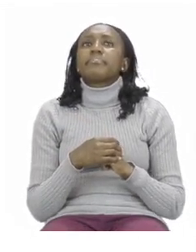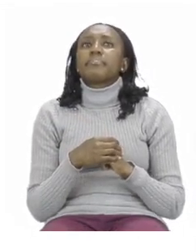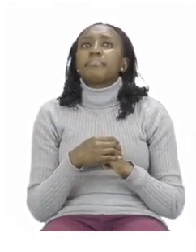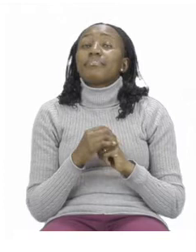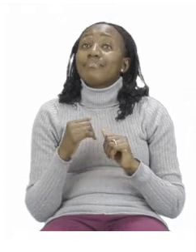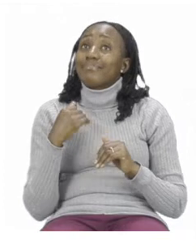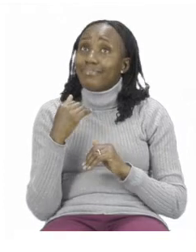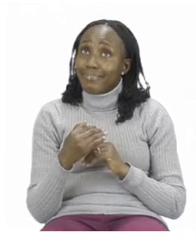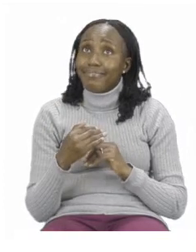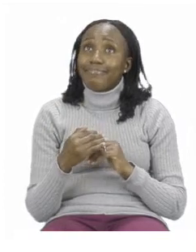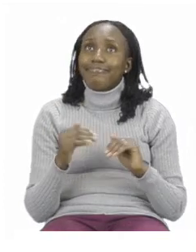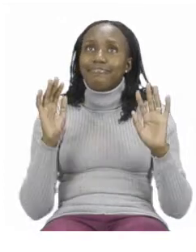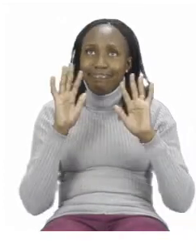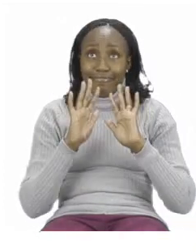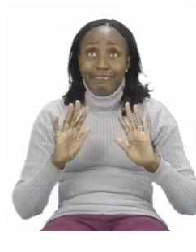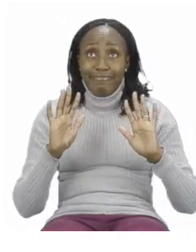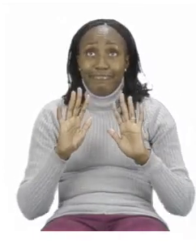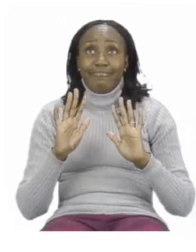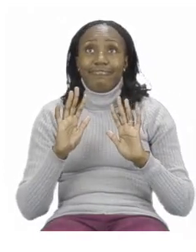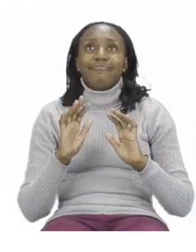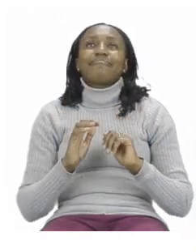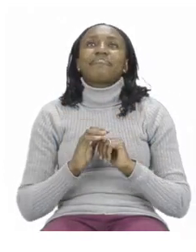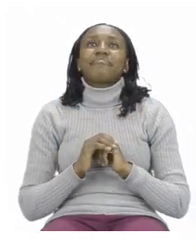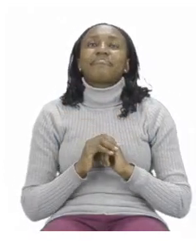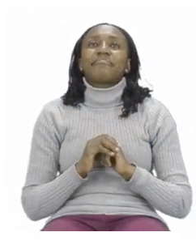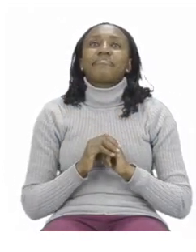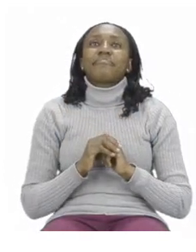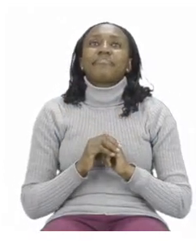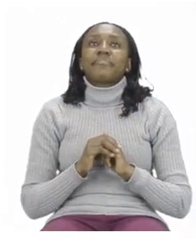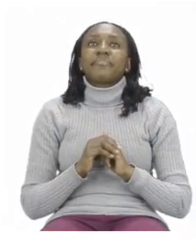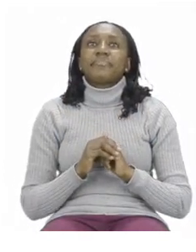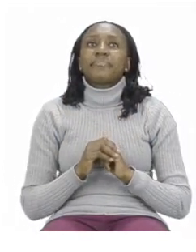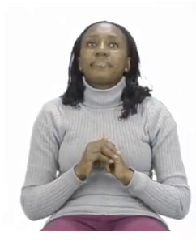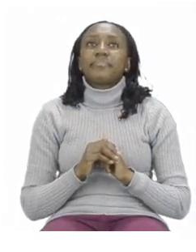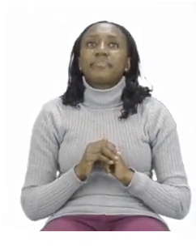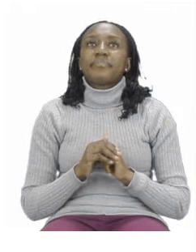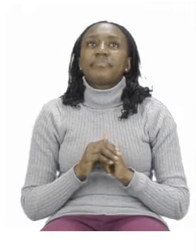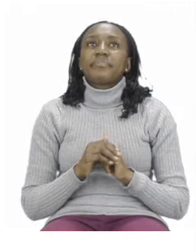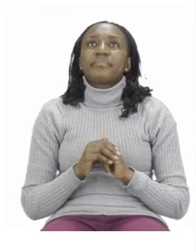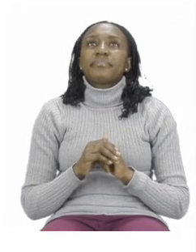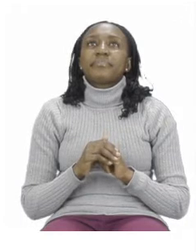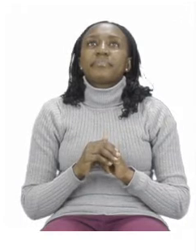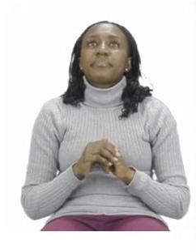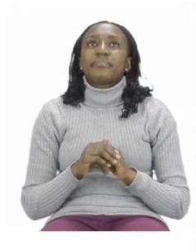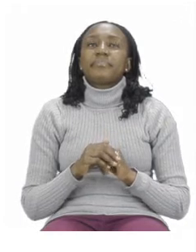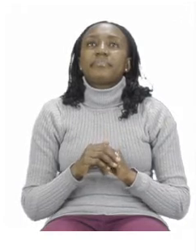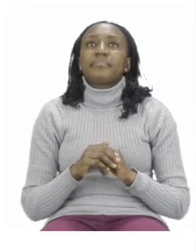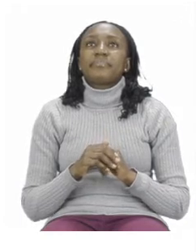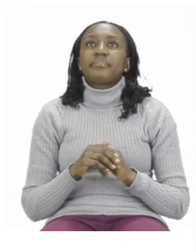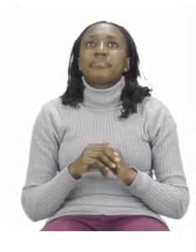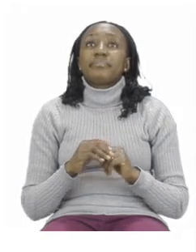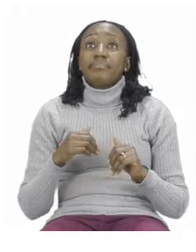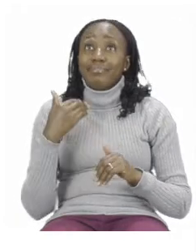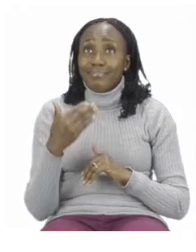then color them. Also, we can also discuss them with a